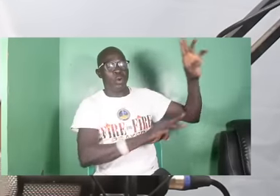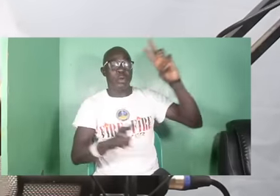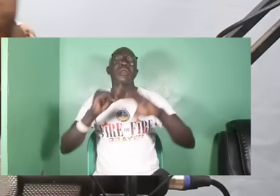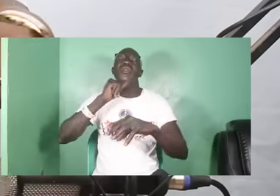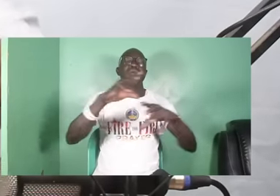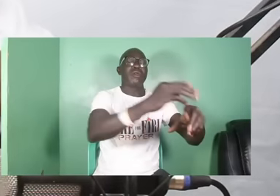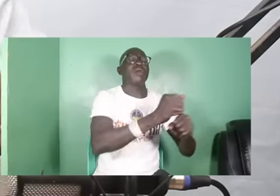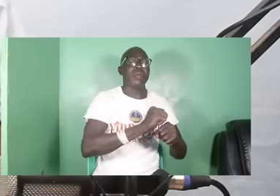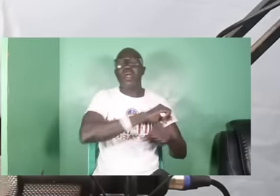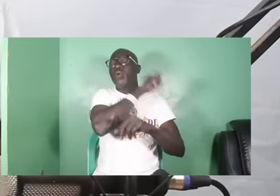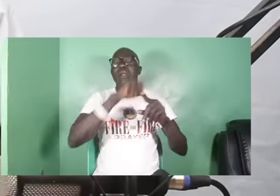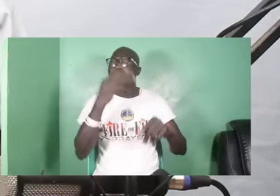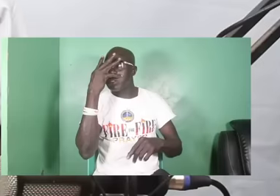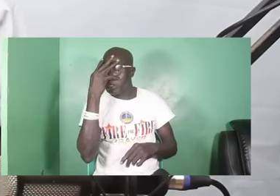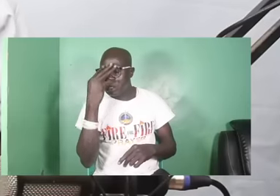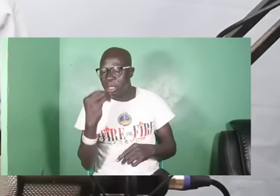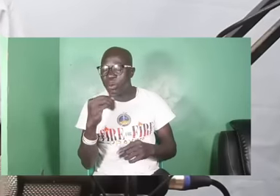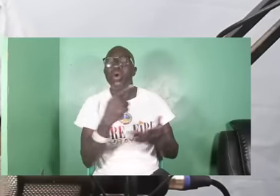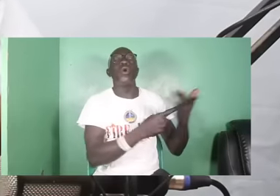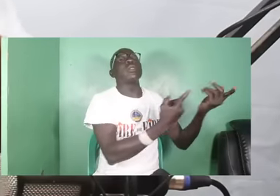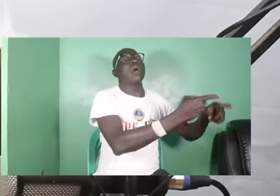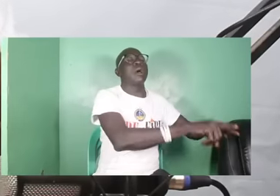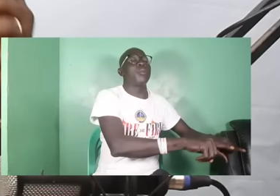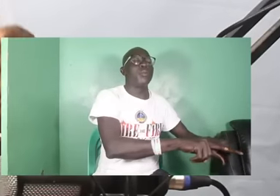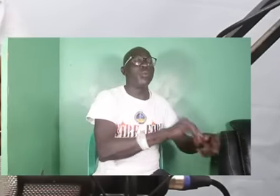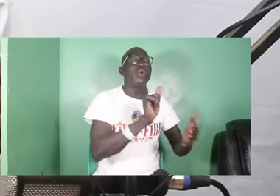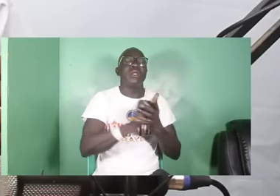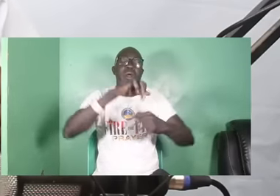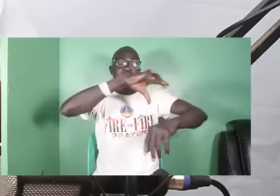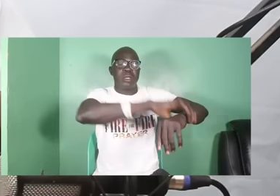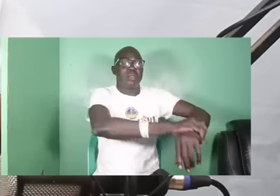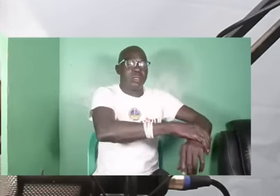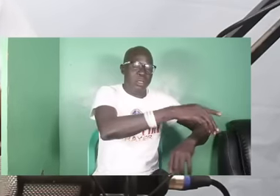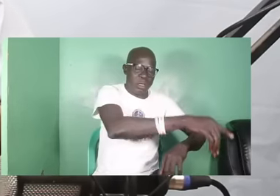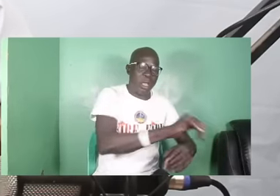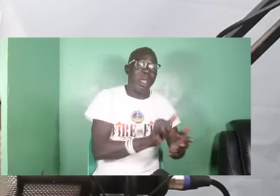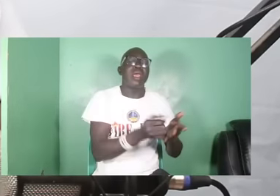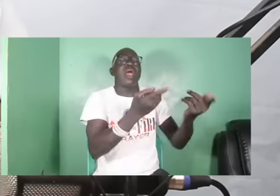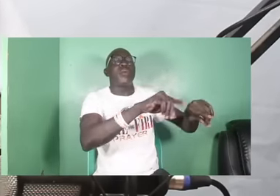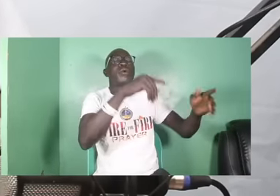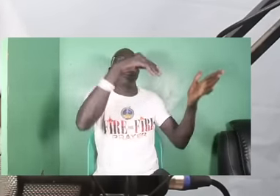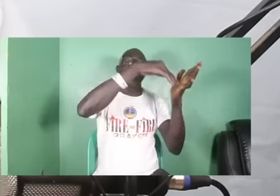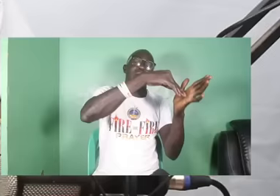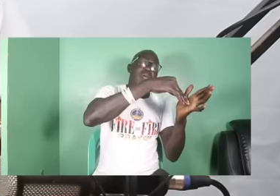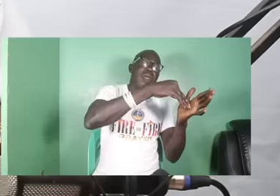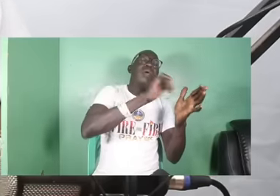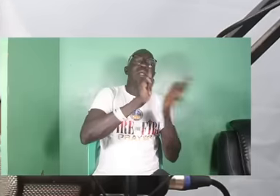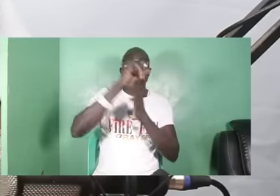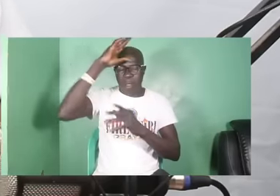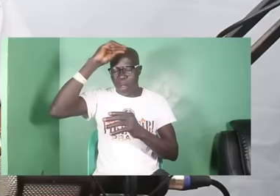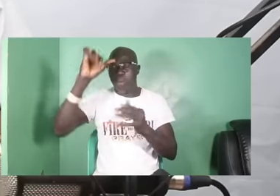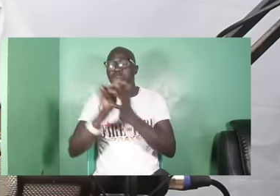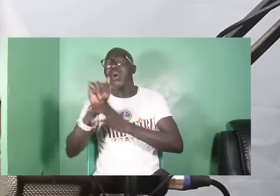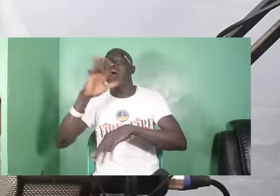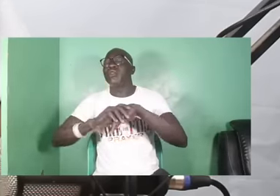him with the battle. But nipa o sun ko. But when he slept. Kilo sele. What happened? Won de mu mo be. And they took him. O sele bakan na. It happened also. Si okunrin akoni